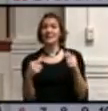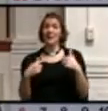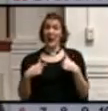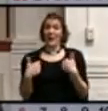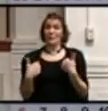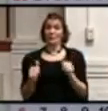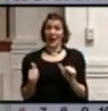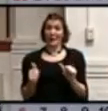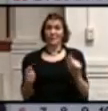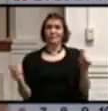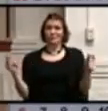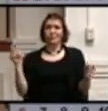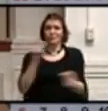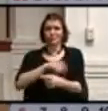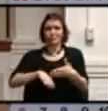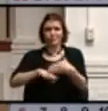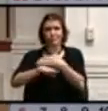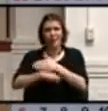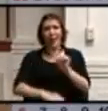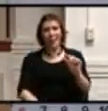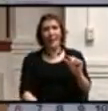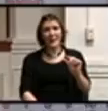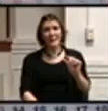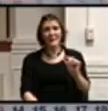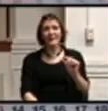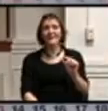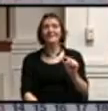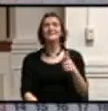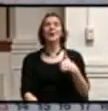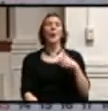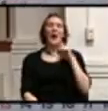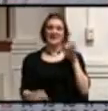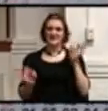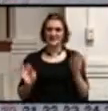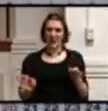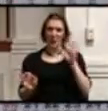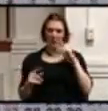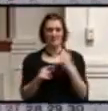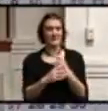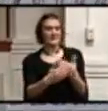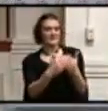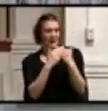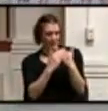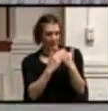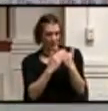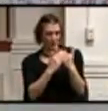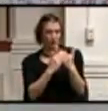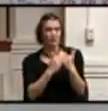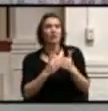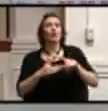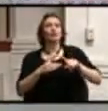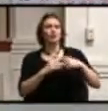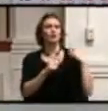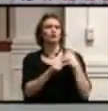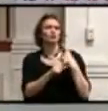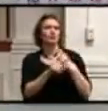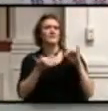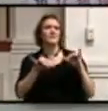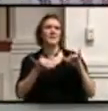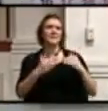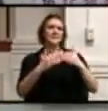to change it a little bit. So we're doing the original